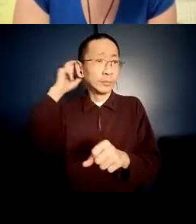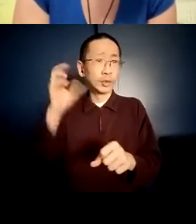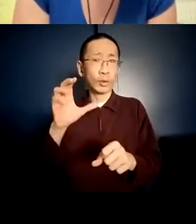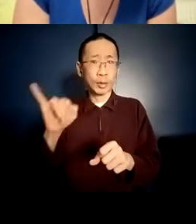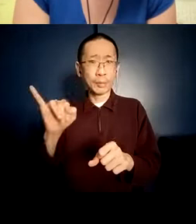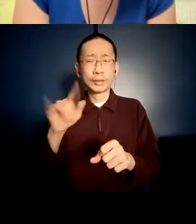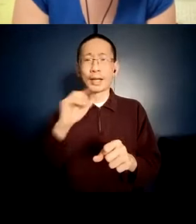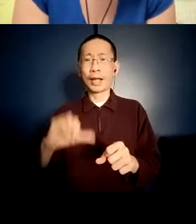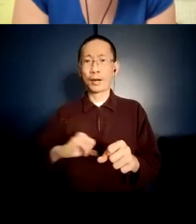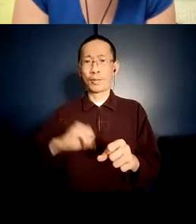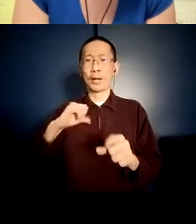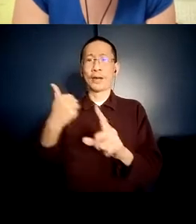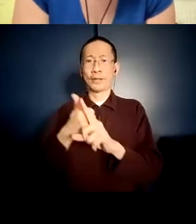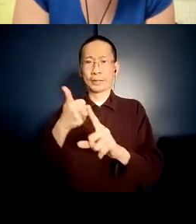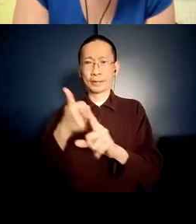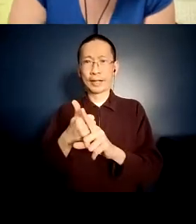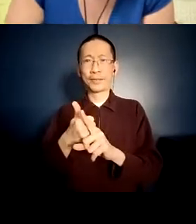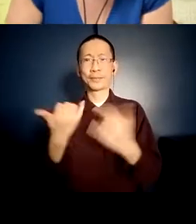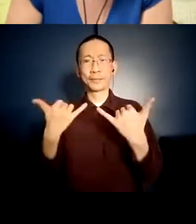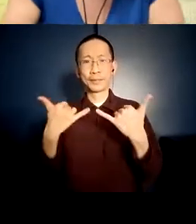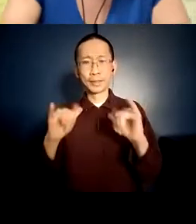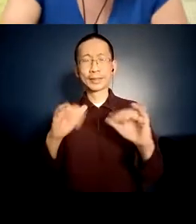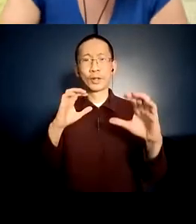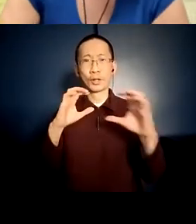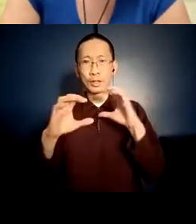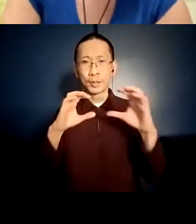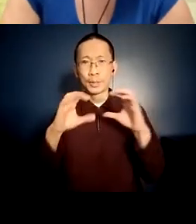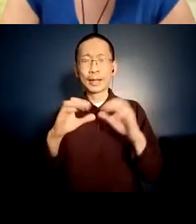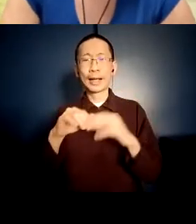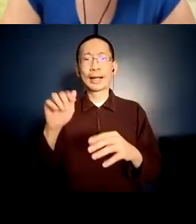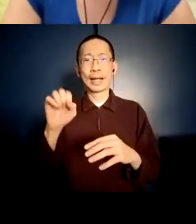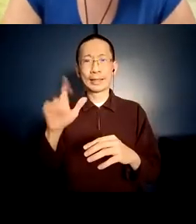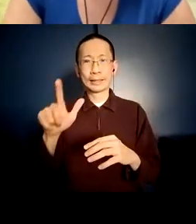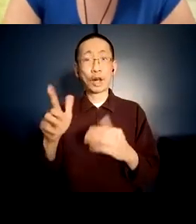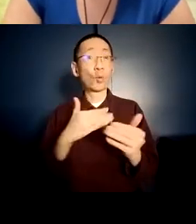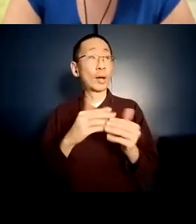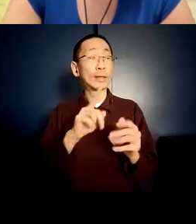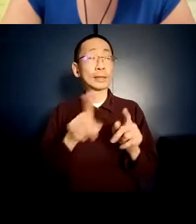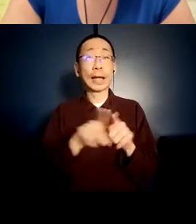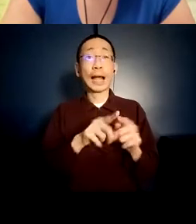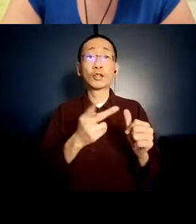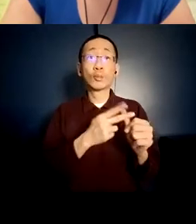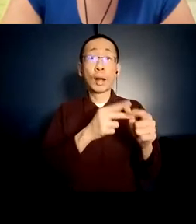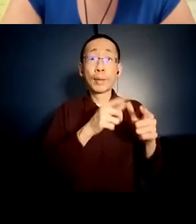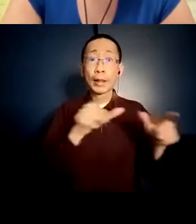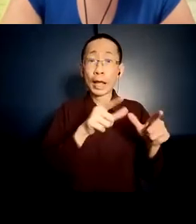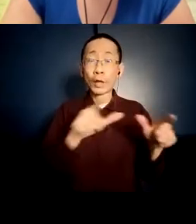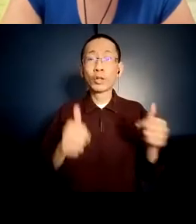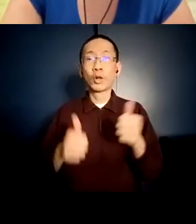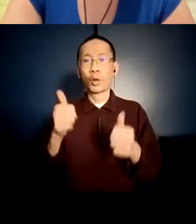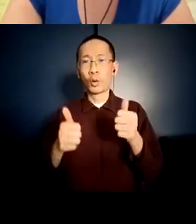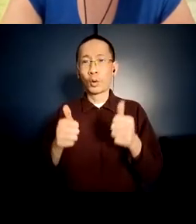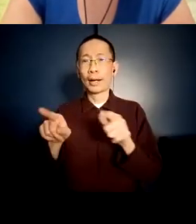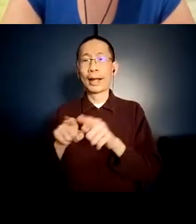of themselves and still communicate in ASL, whether it's as a primary language or as